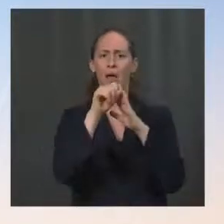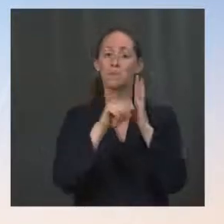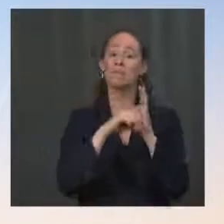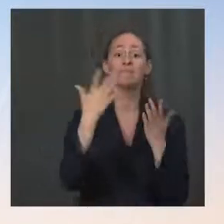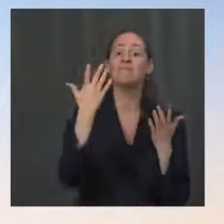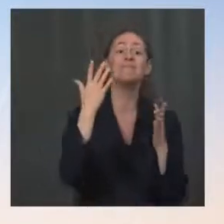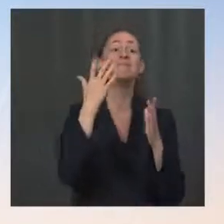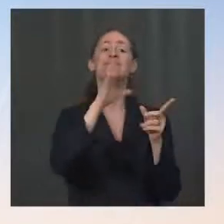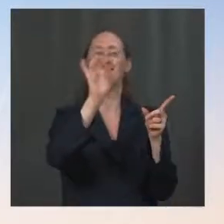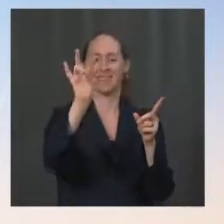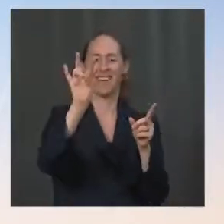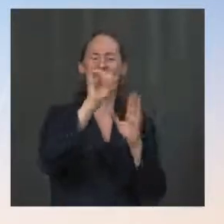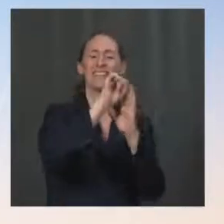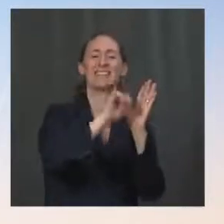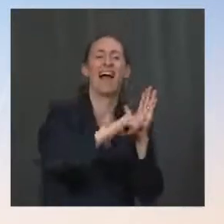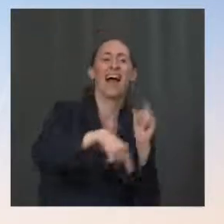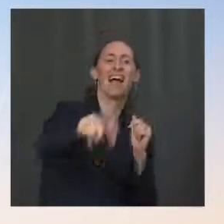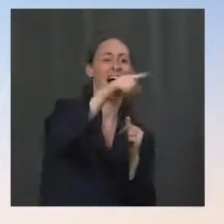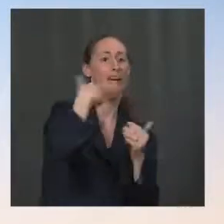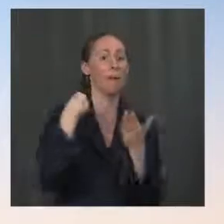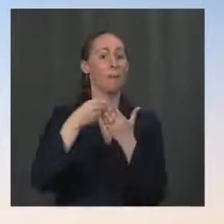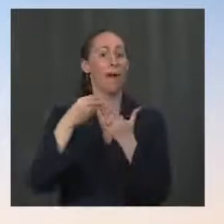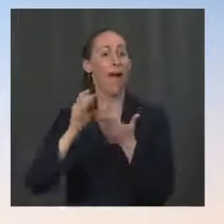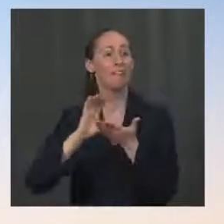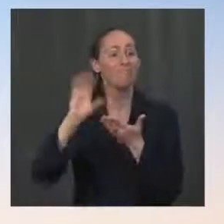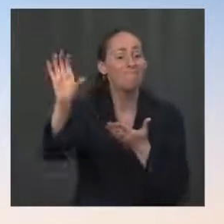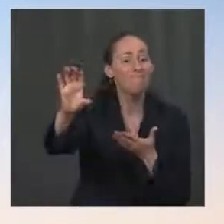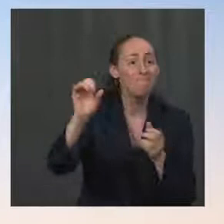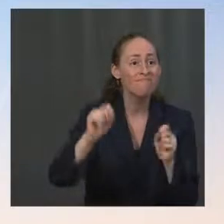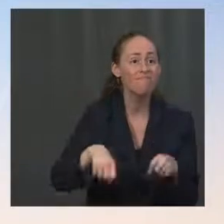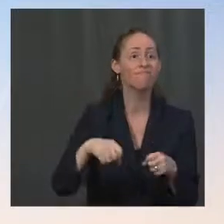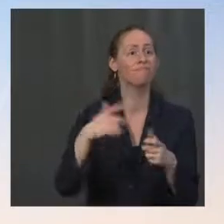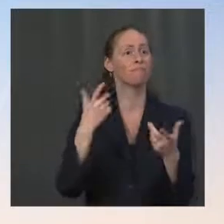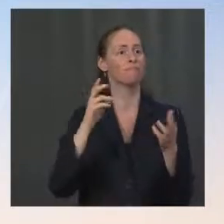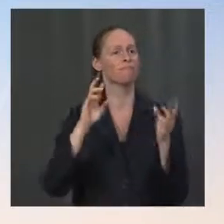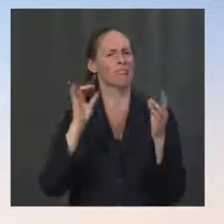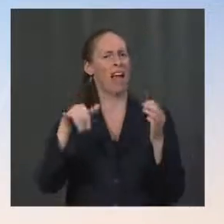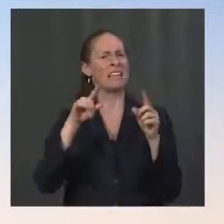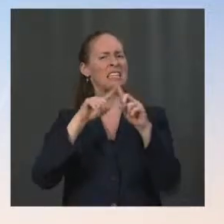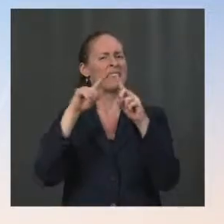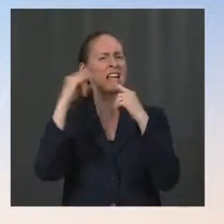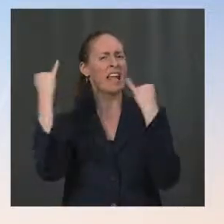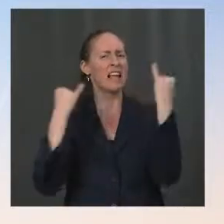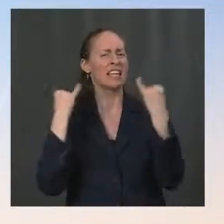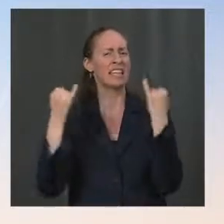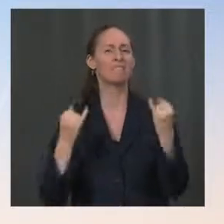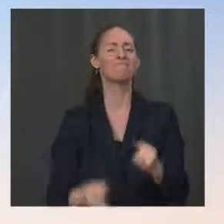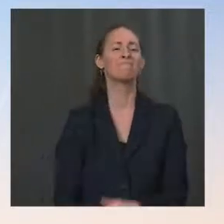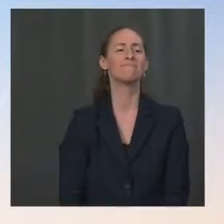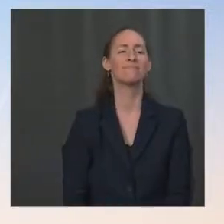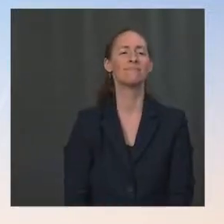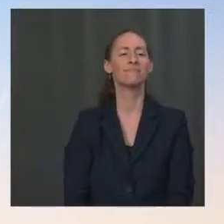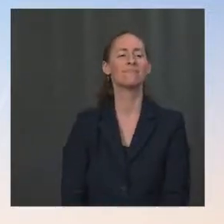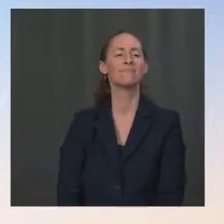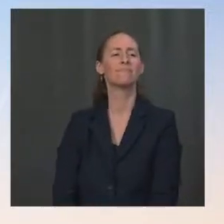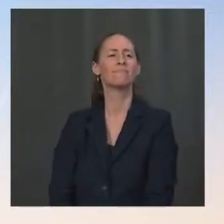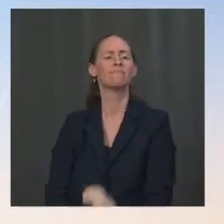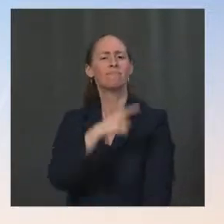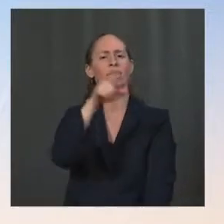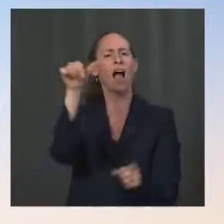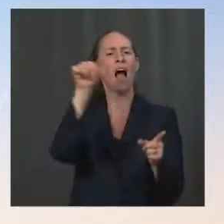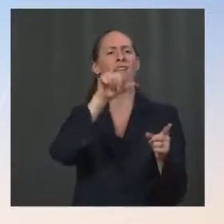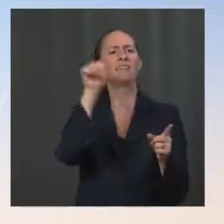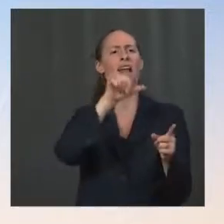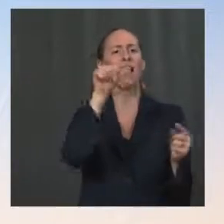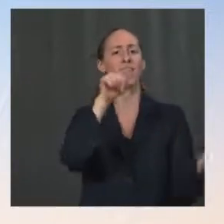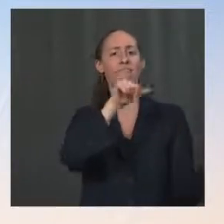states can take the steps. They have the funding they need. Go ahead. Thanks, Jen. We've heard reports that refugees from Afghanistan have been landing at Dulles Airport and